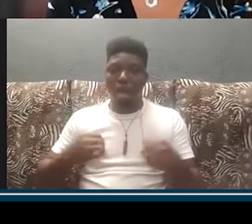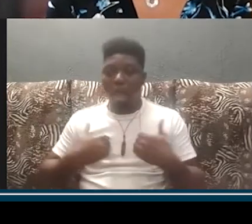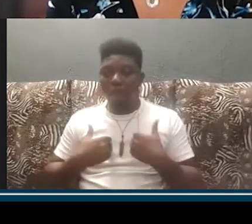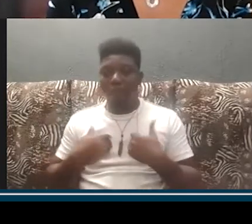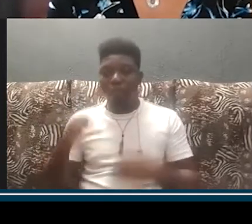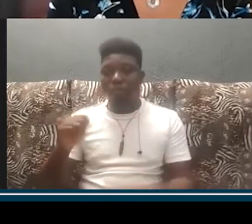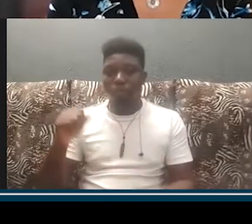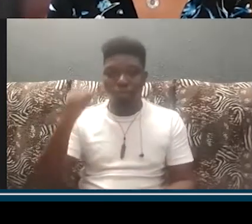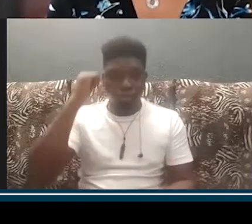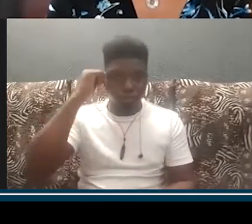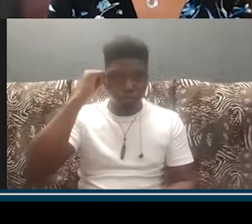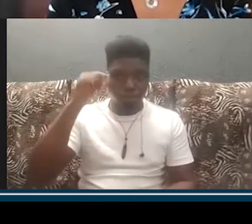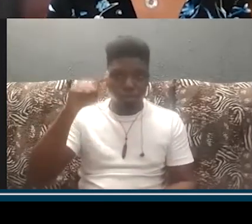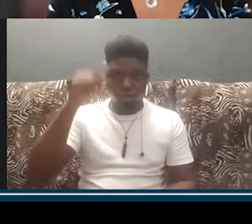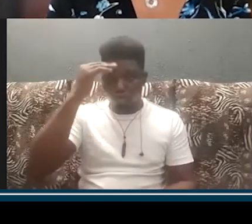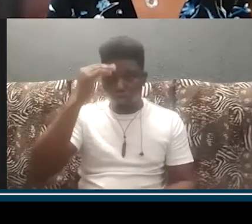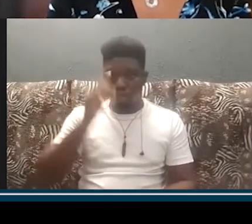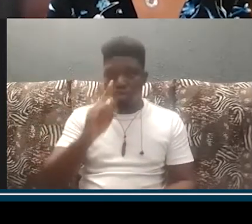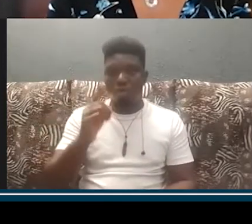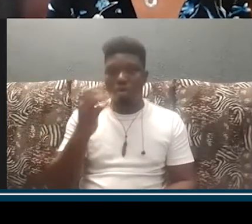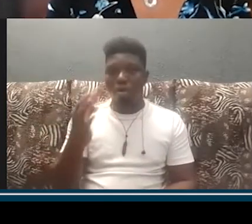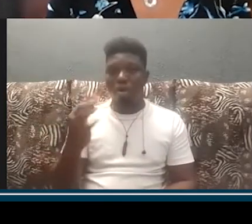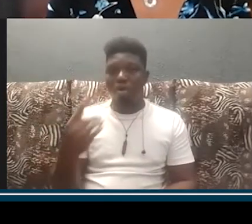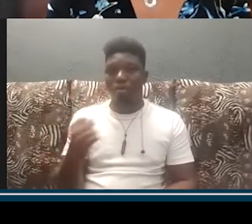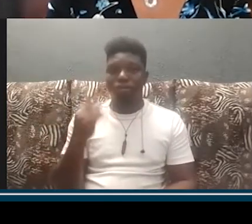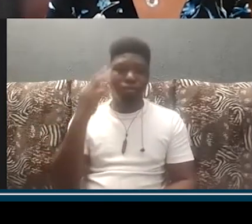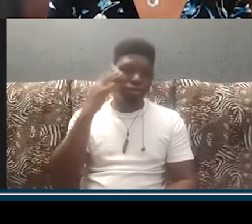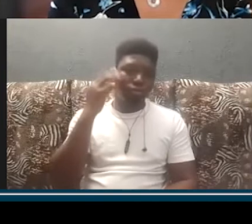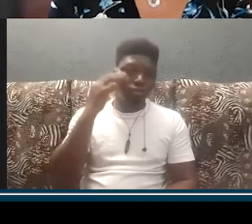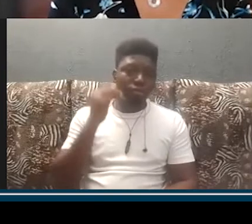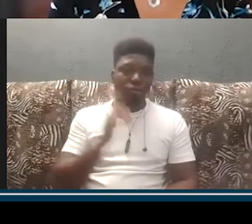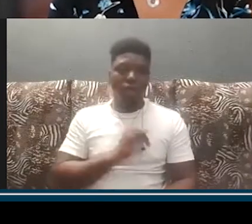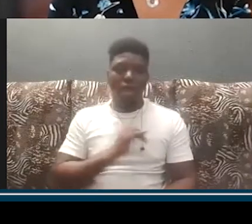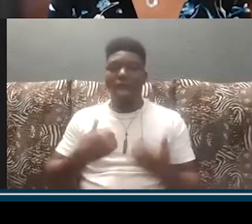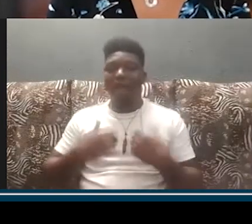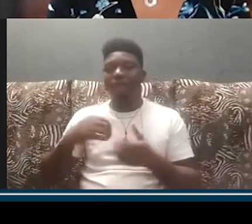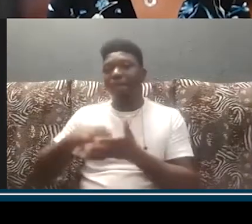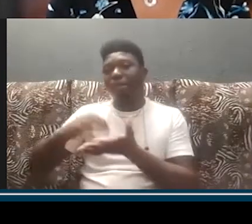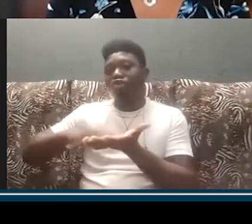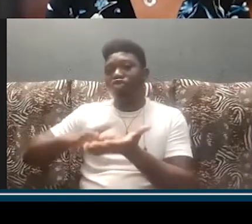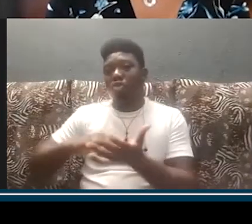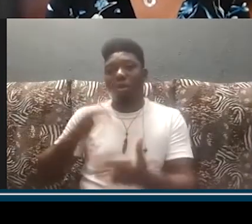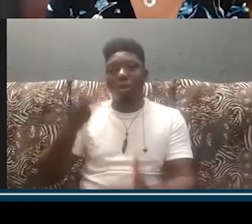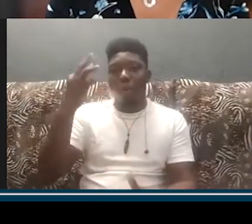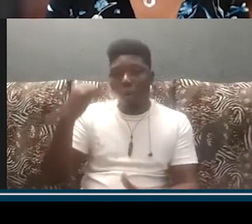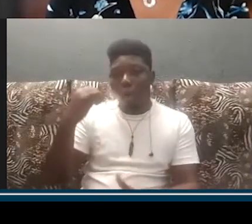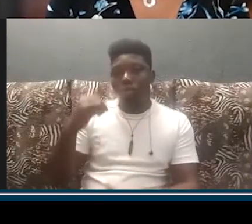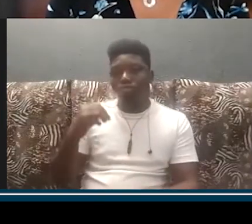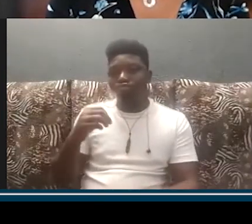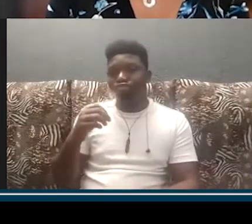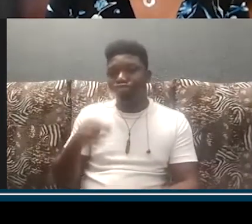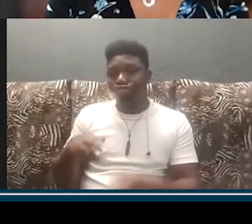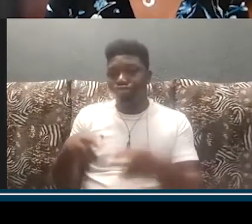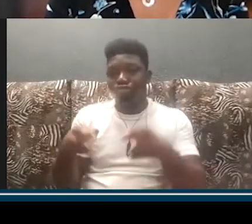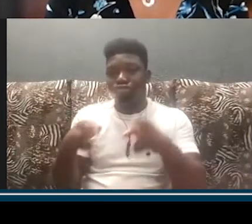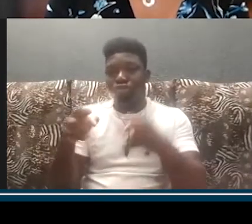the great experiences I had in high school was going on a road trip with a bunch of guys, and we pulled up to the lodge that we were